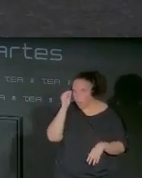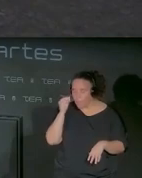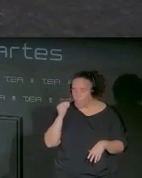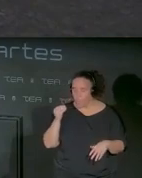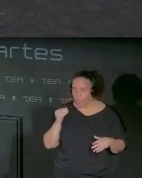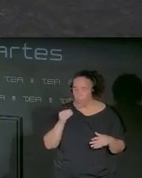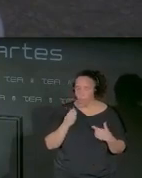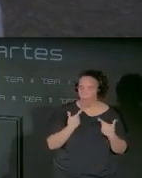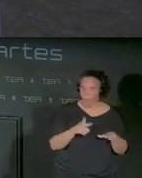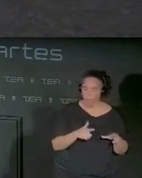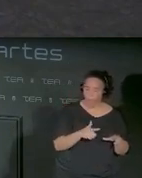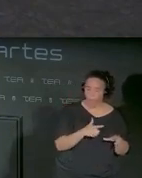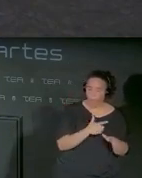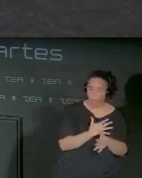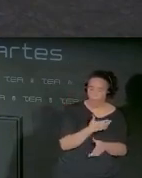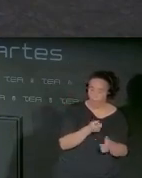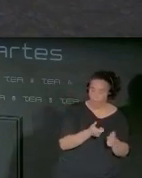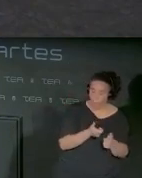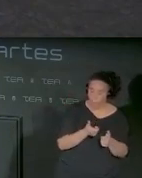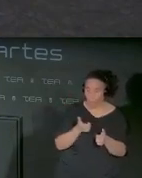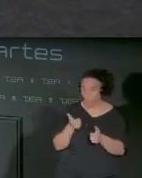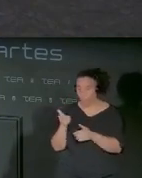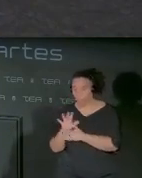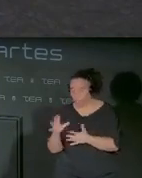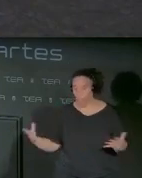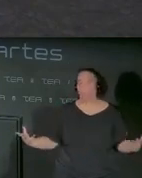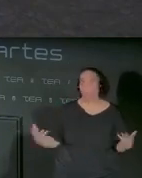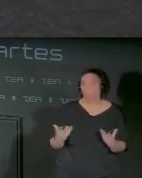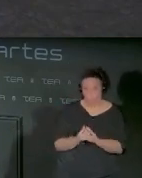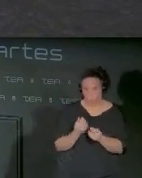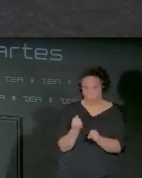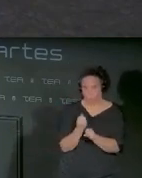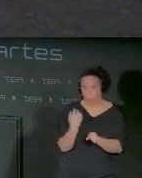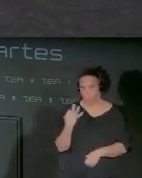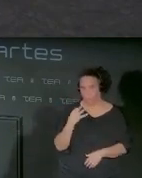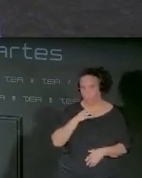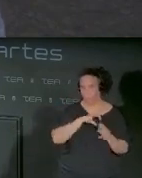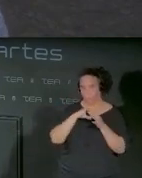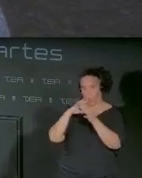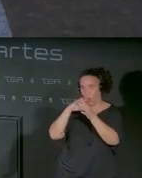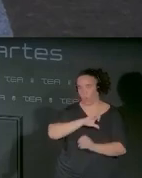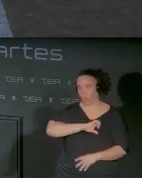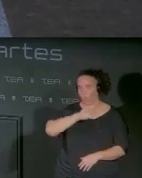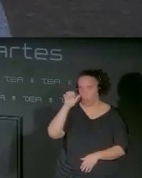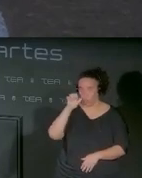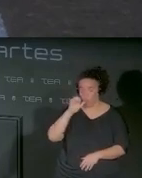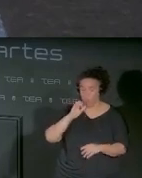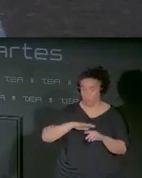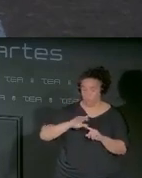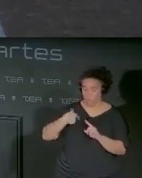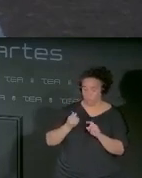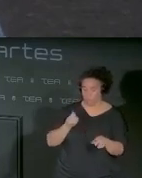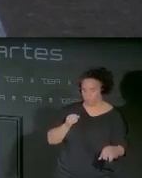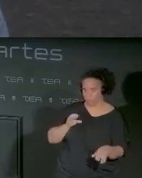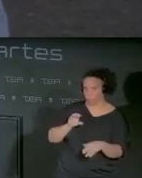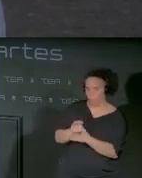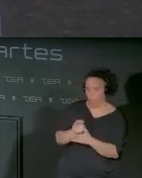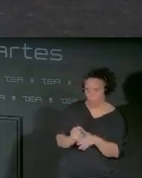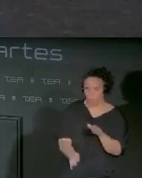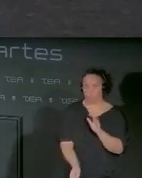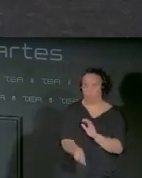also for the platforms that are distributing video games. They would also profit in the long run,